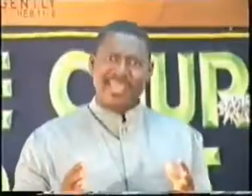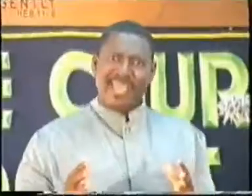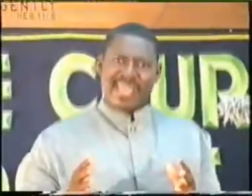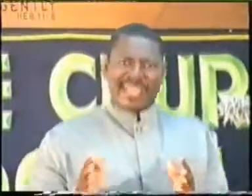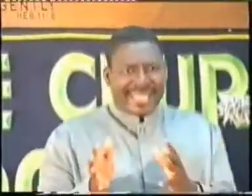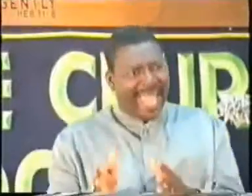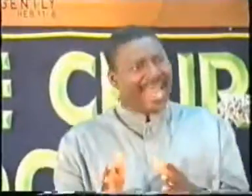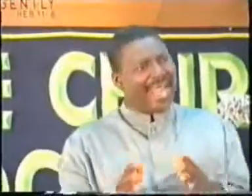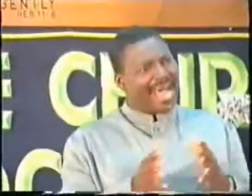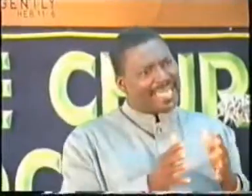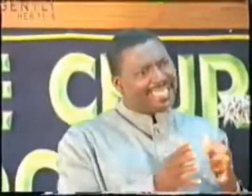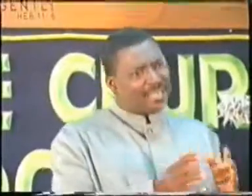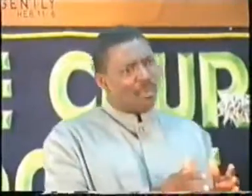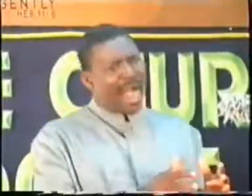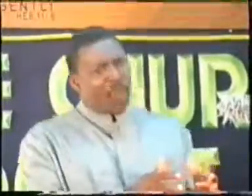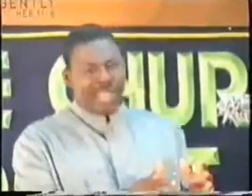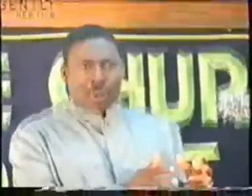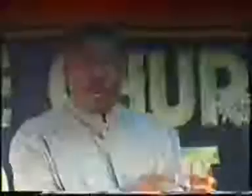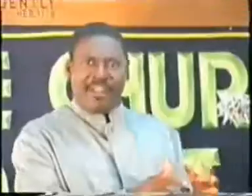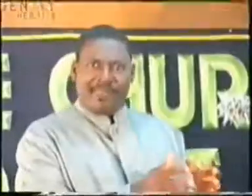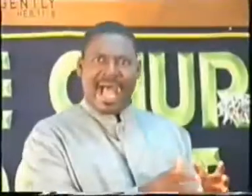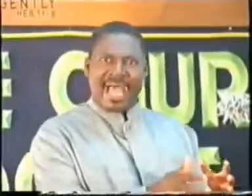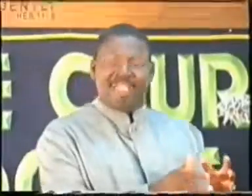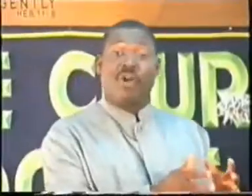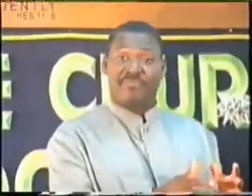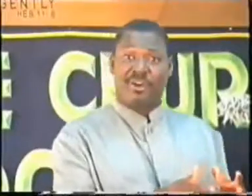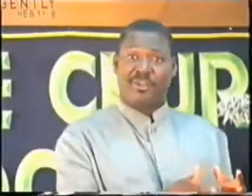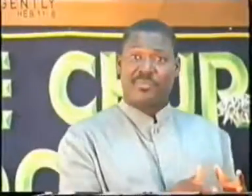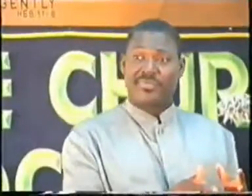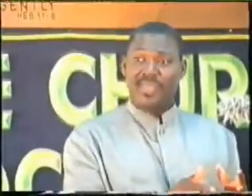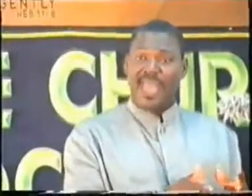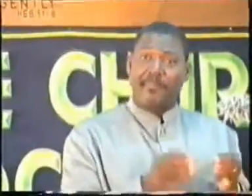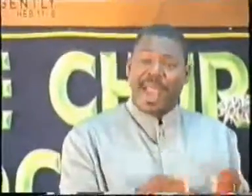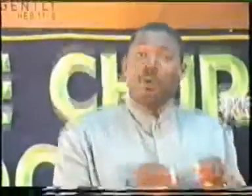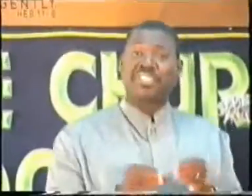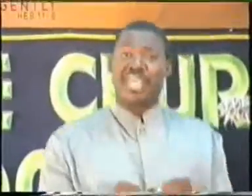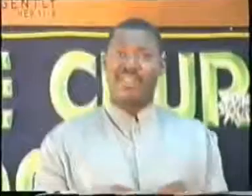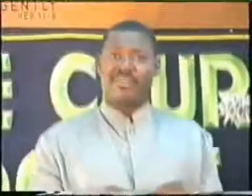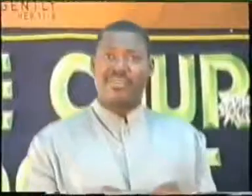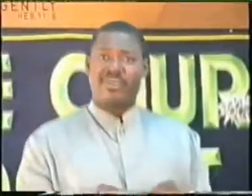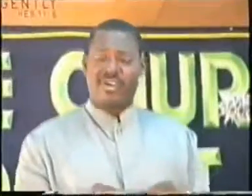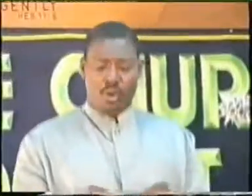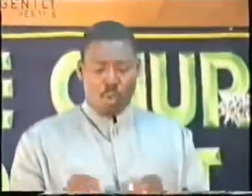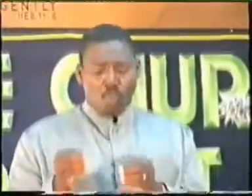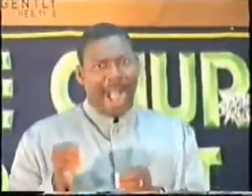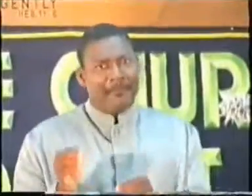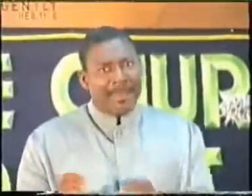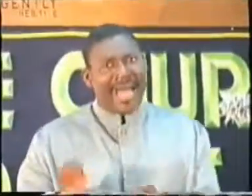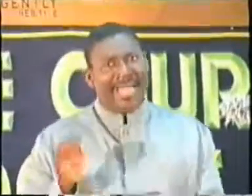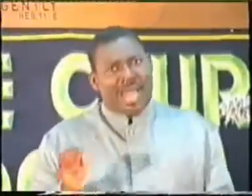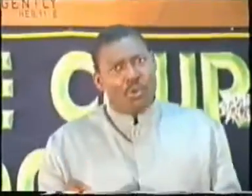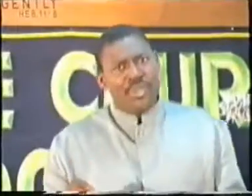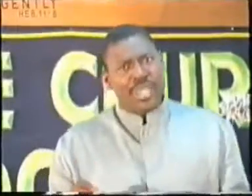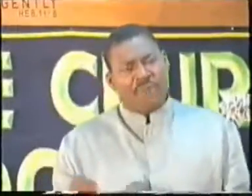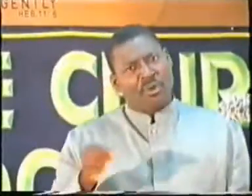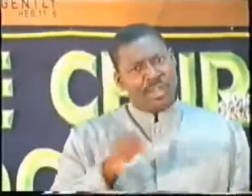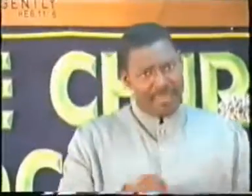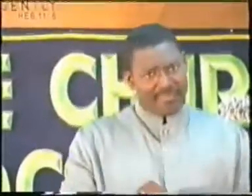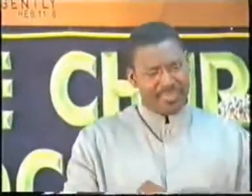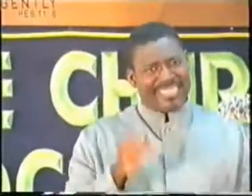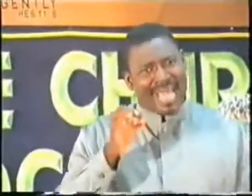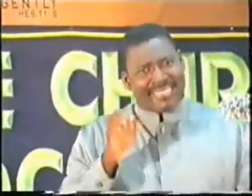because, say, Canaan as a senua, Uyankupon de Ma Israel Fono, a brow chain, Wama